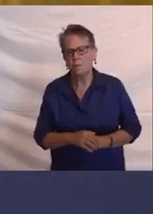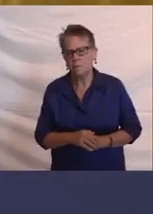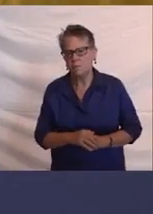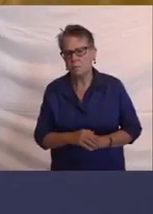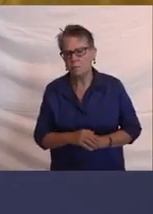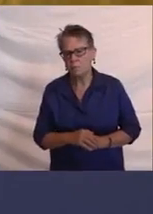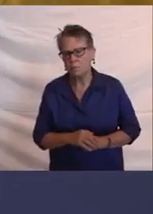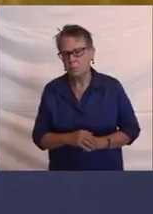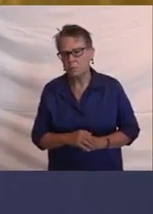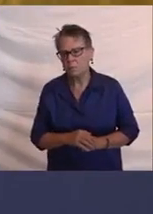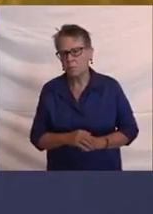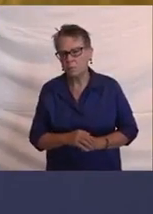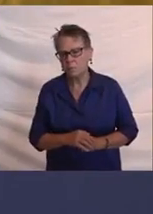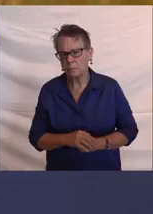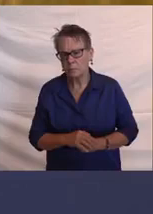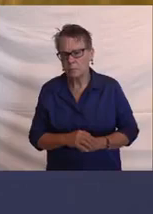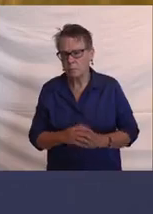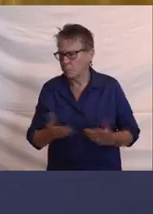Pat, I assume you're good with that.